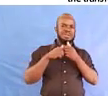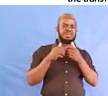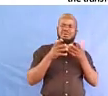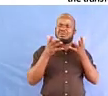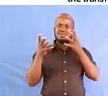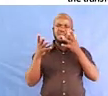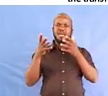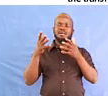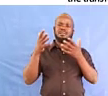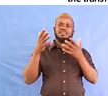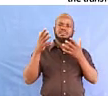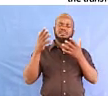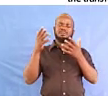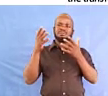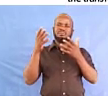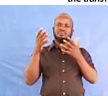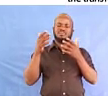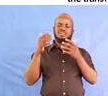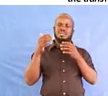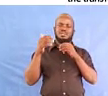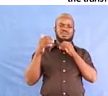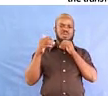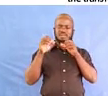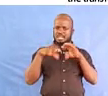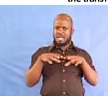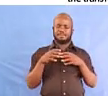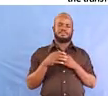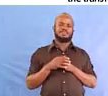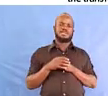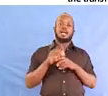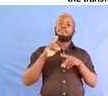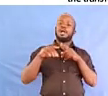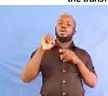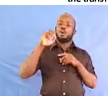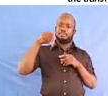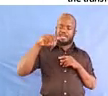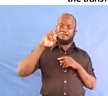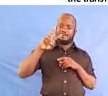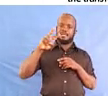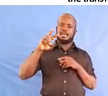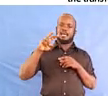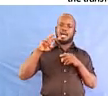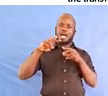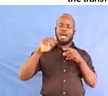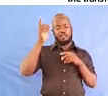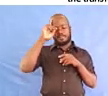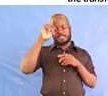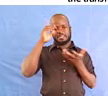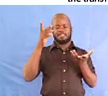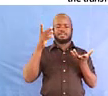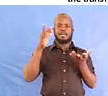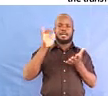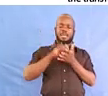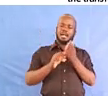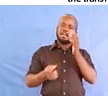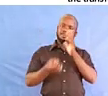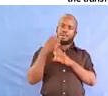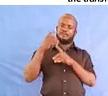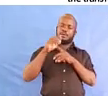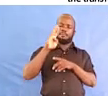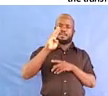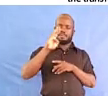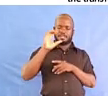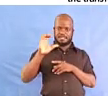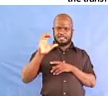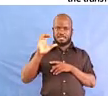a good narrative, with a shadowy evil agency acting behind the scenes. The OPV hypothesis,